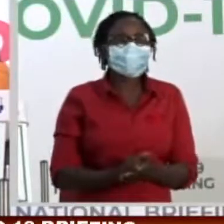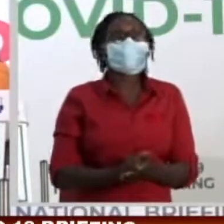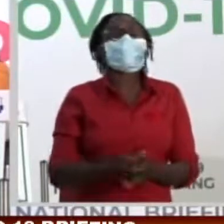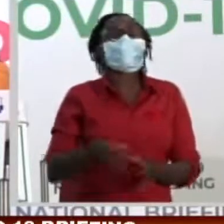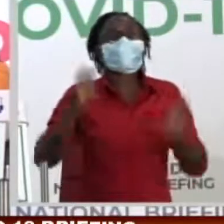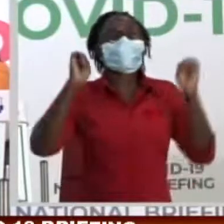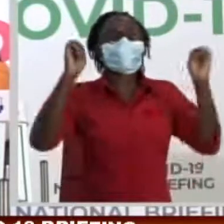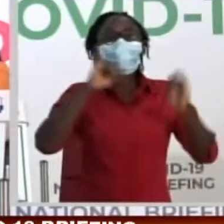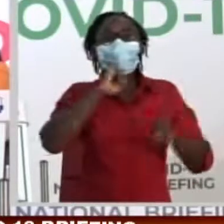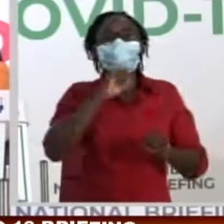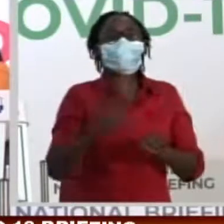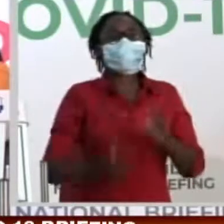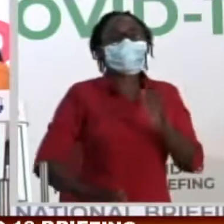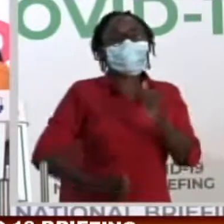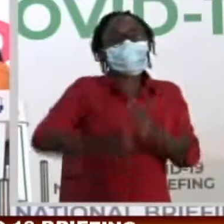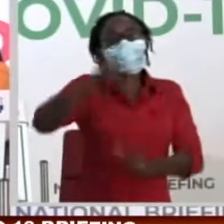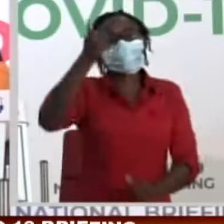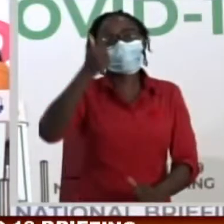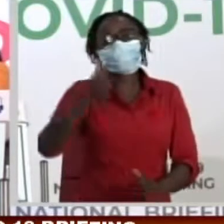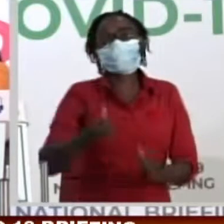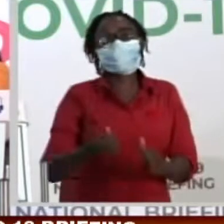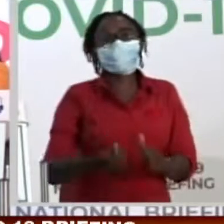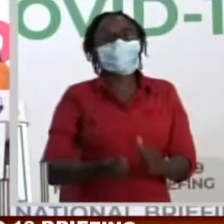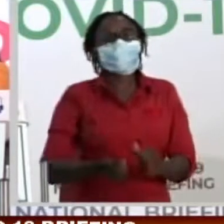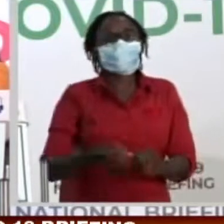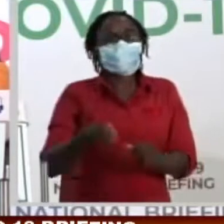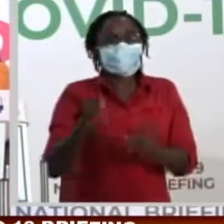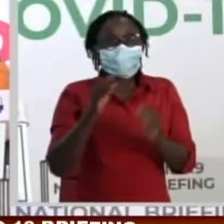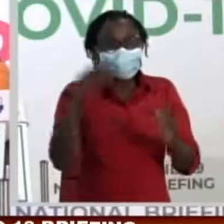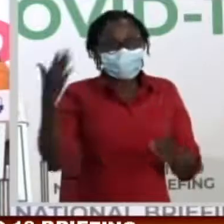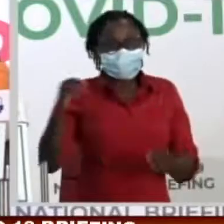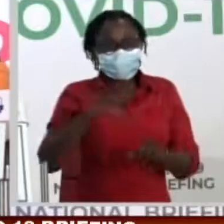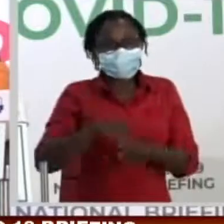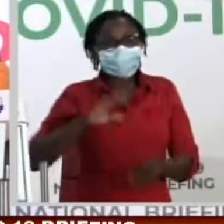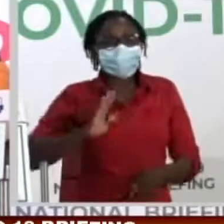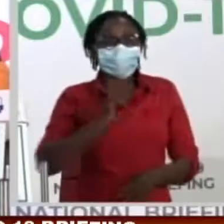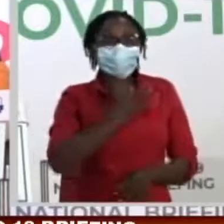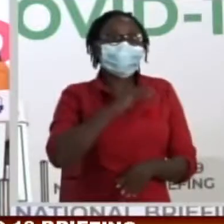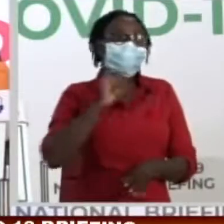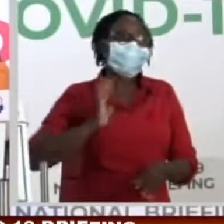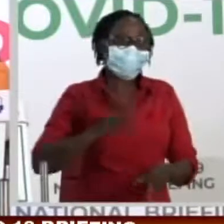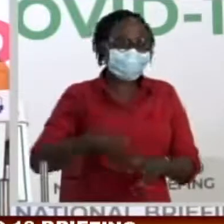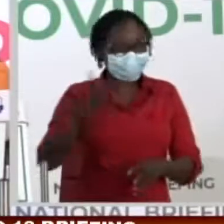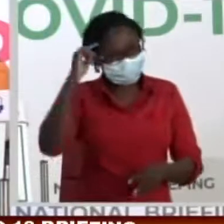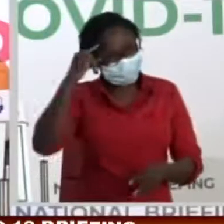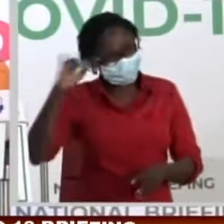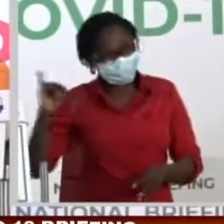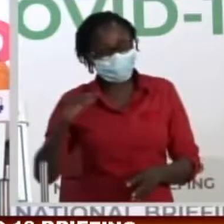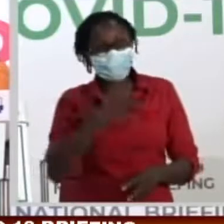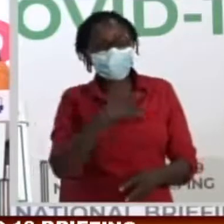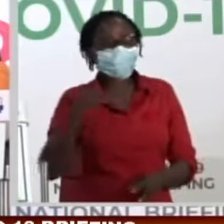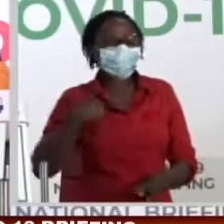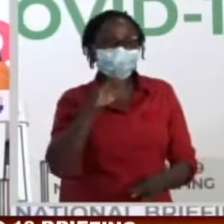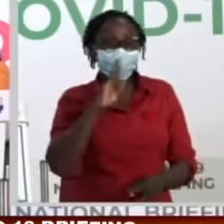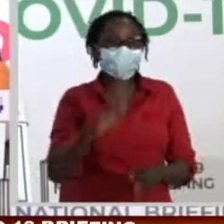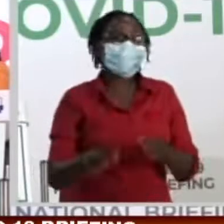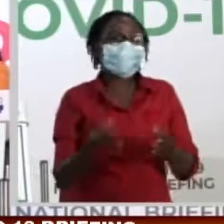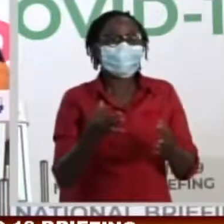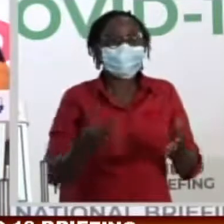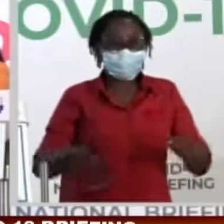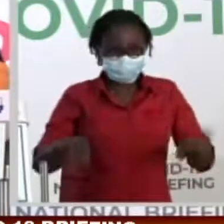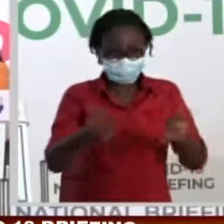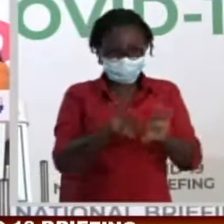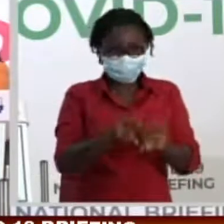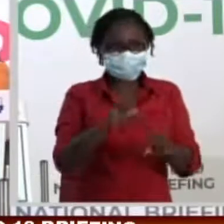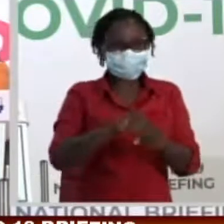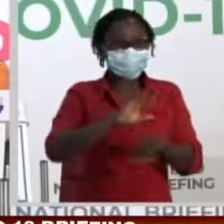list, and the reopening of our institutions remain critical within set safety